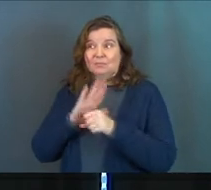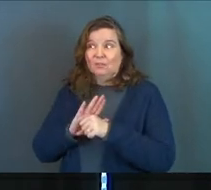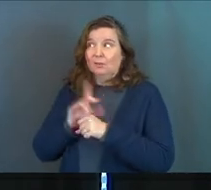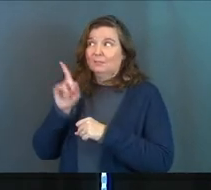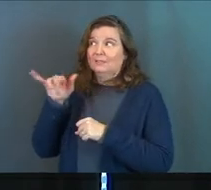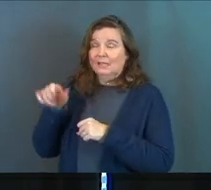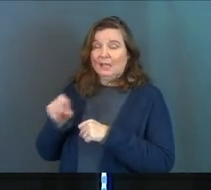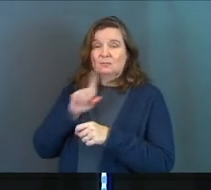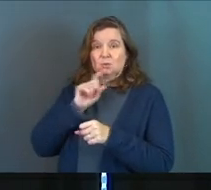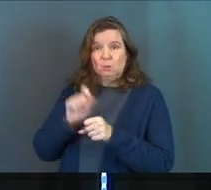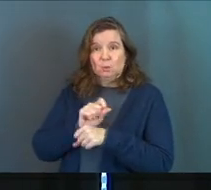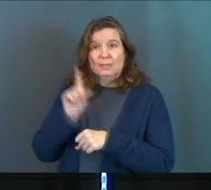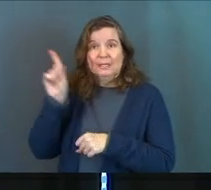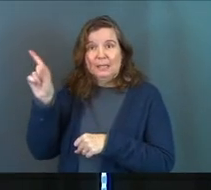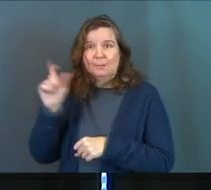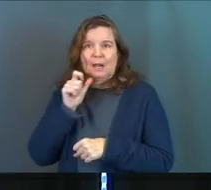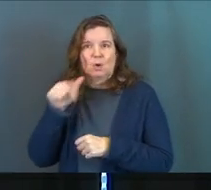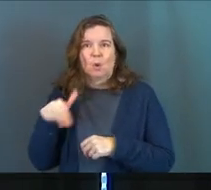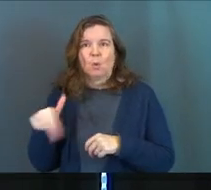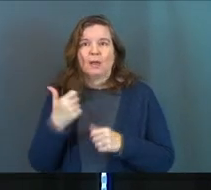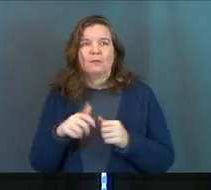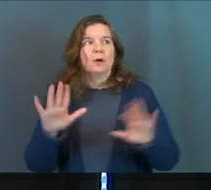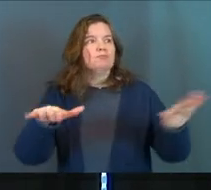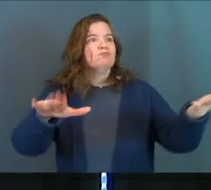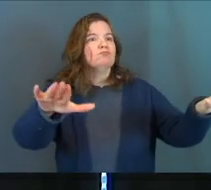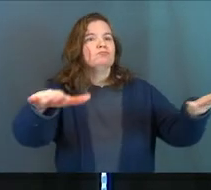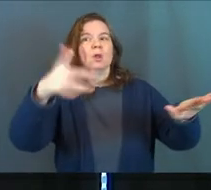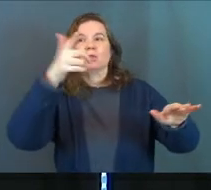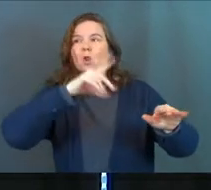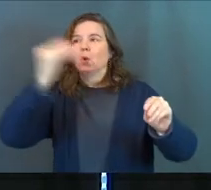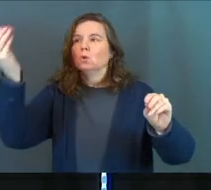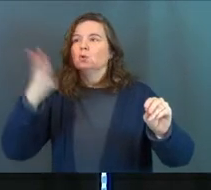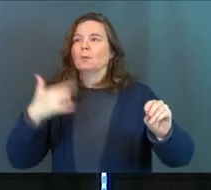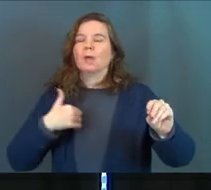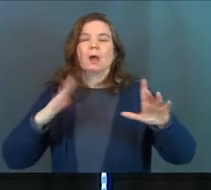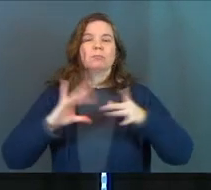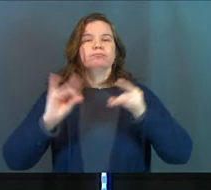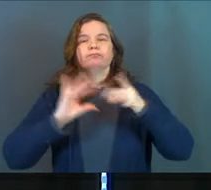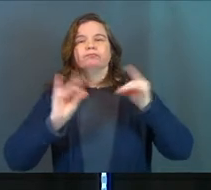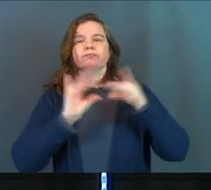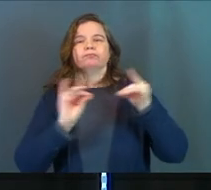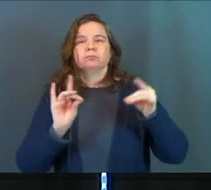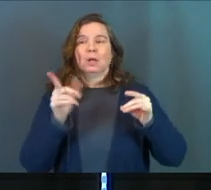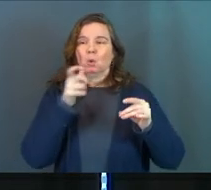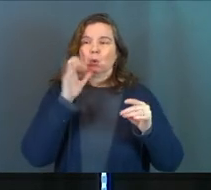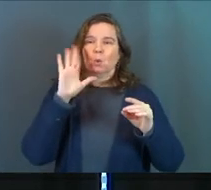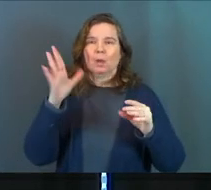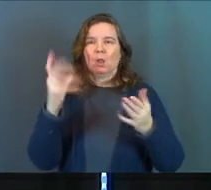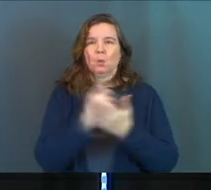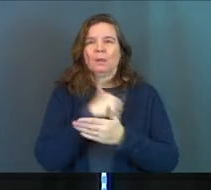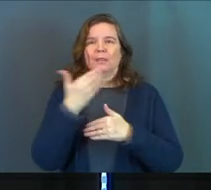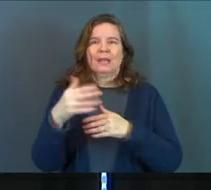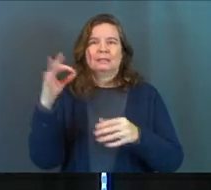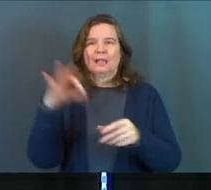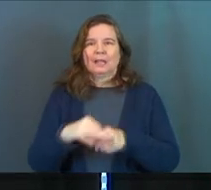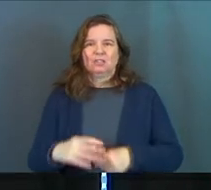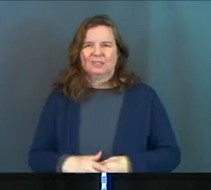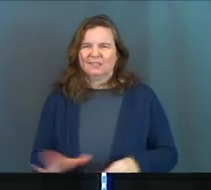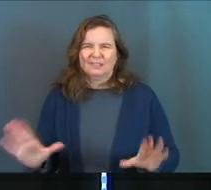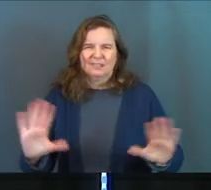speaking. But I don't walk around to everybody and say, thus says the Lord. This is who's going to win the next